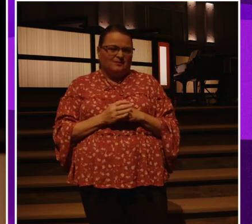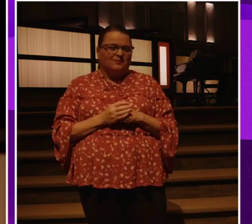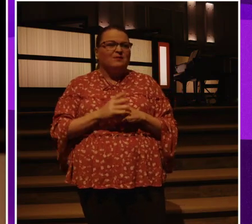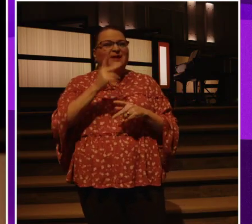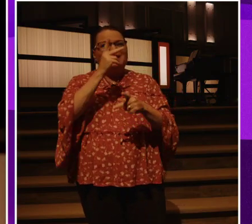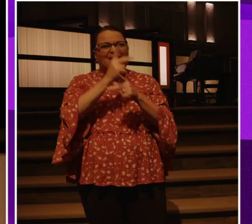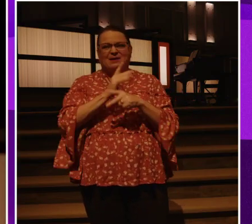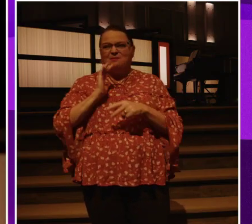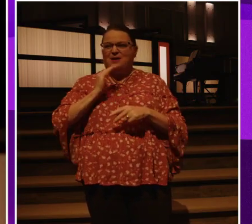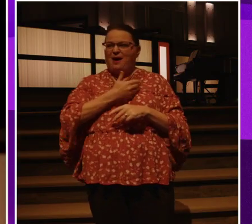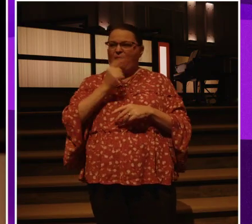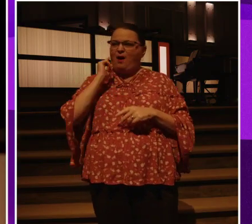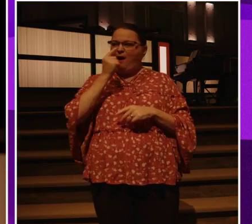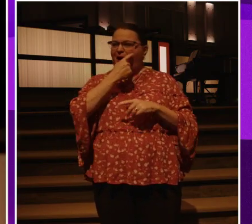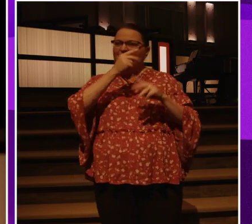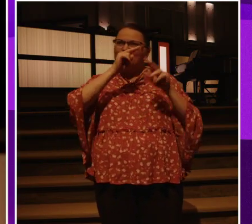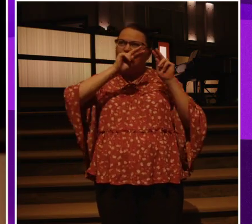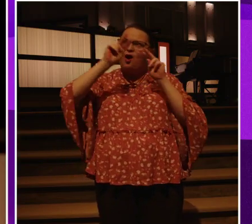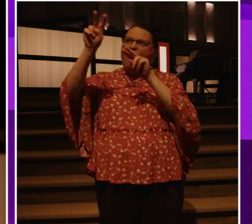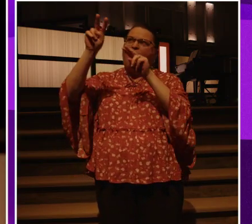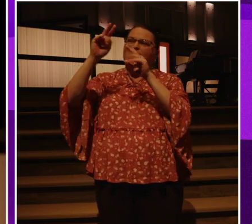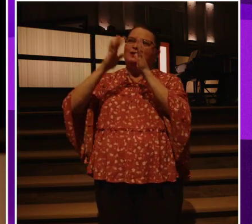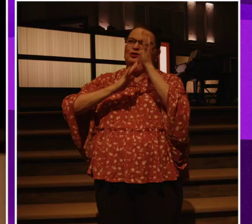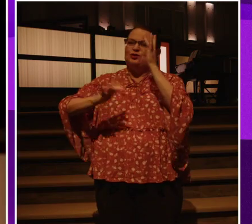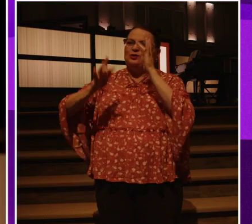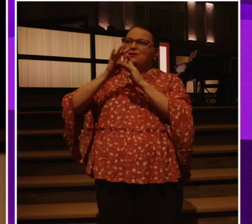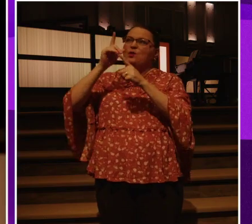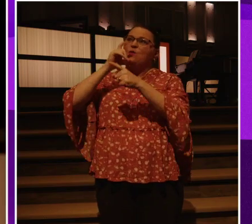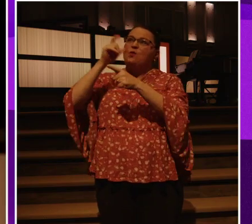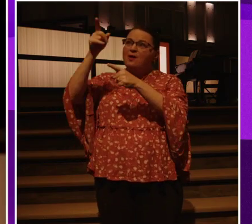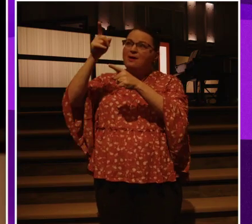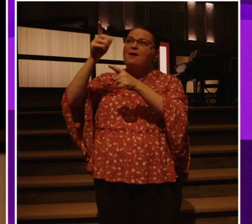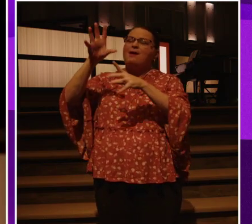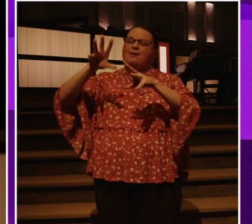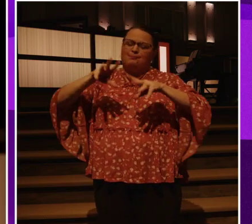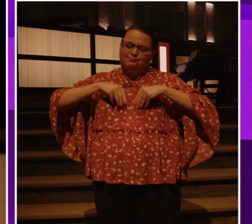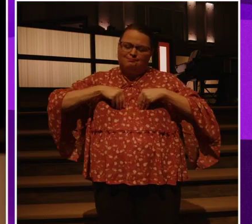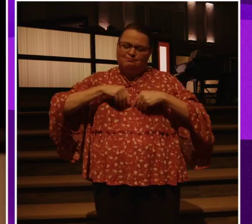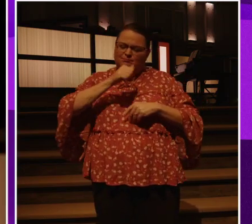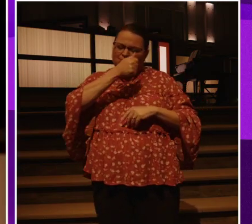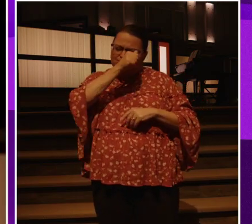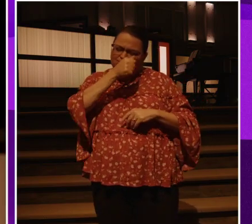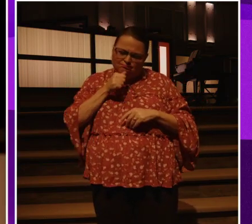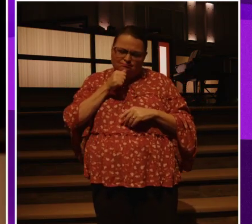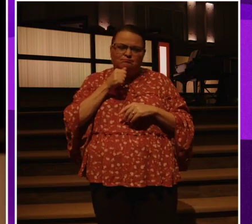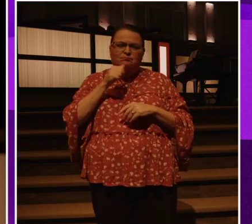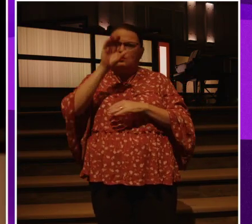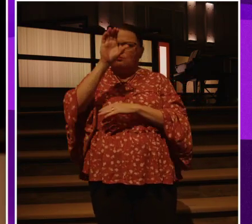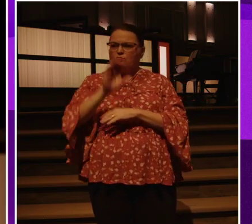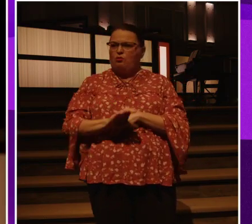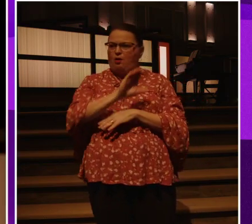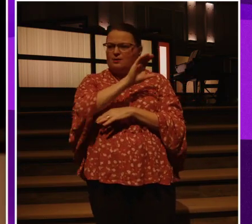keeping our eyes on Jesus who endured the cross. You see,